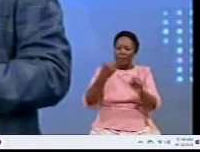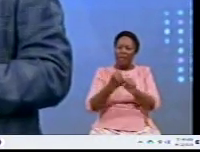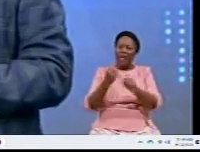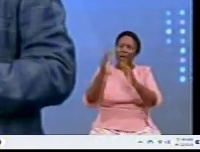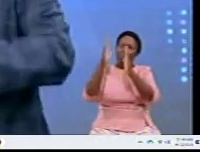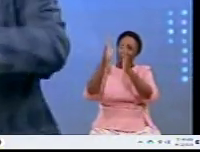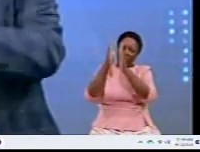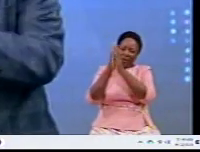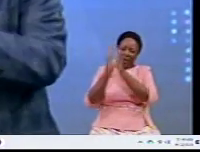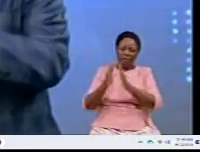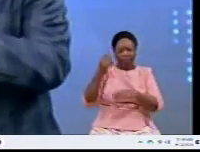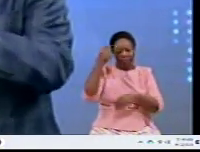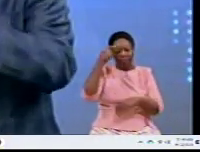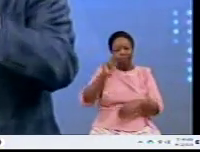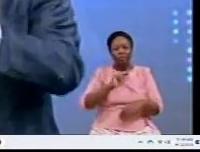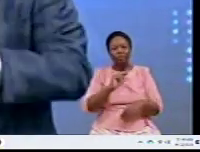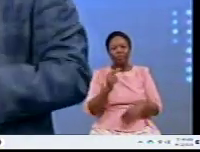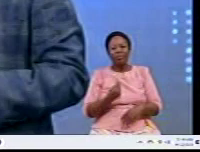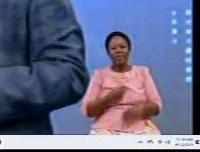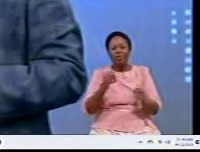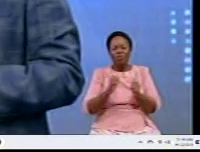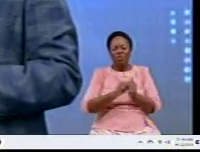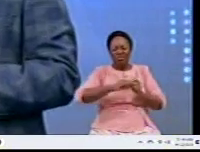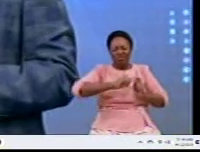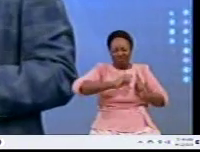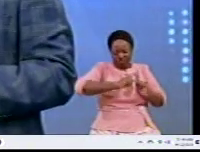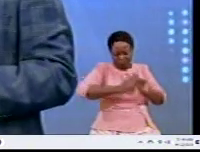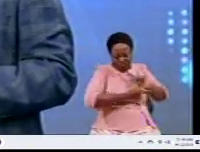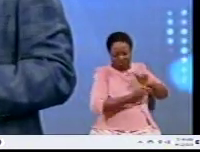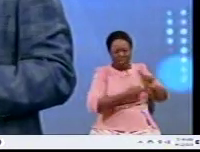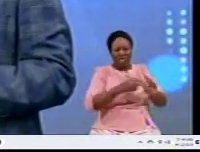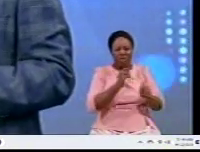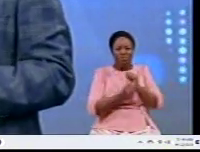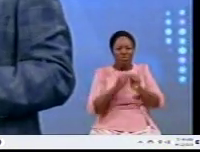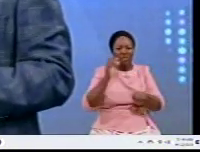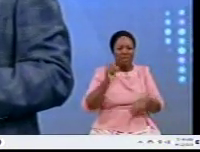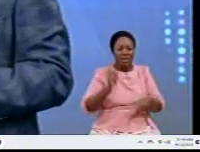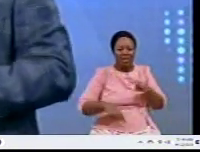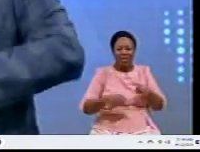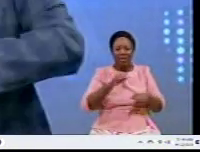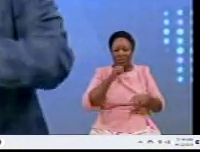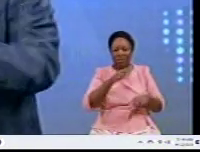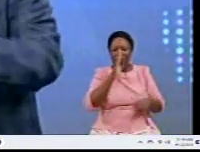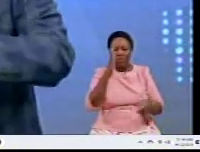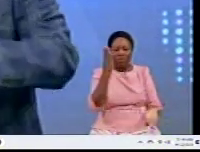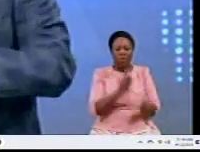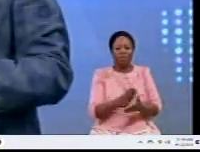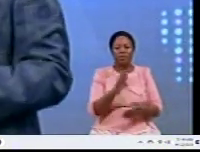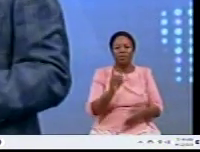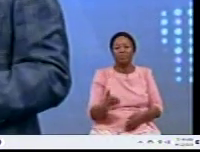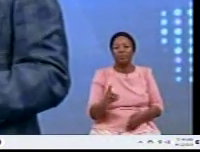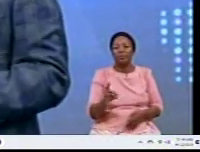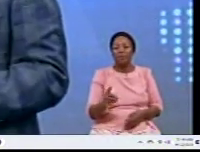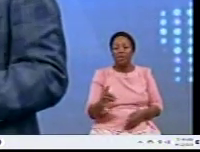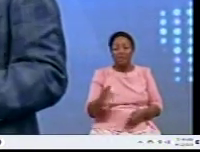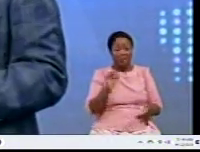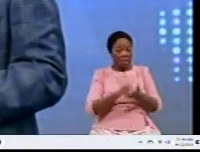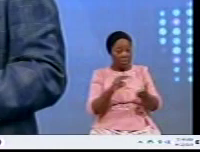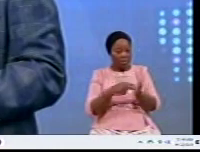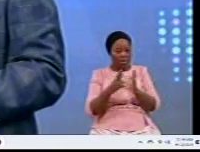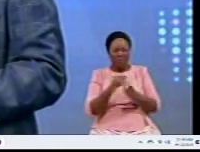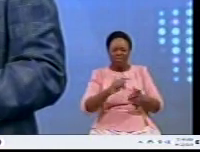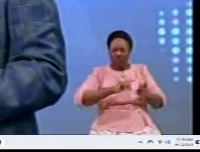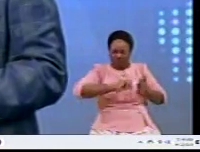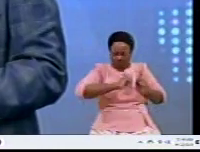intercession for us with groanings which cannot be uttered. That is, he groans